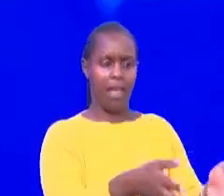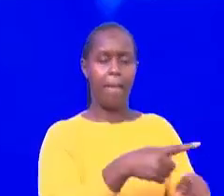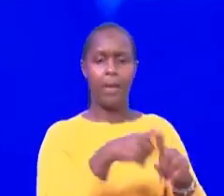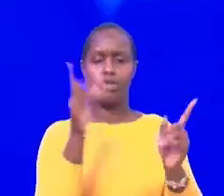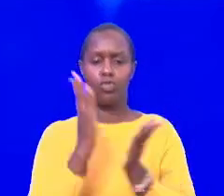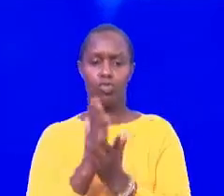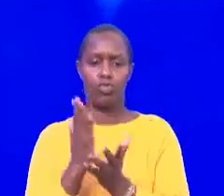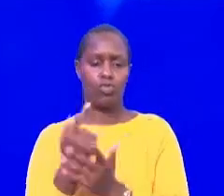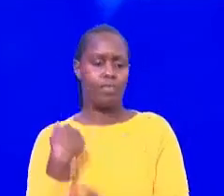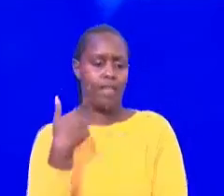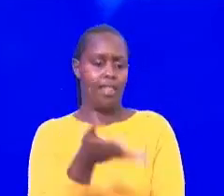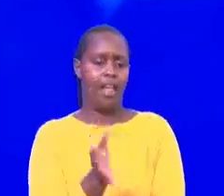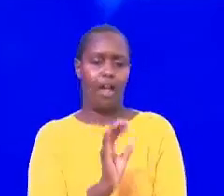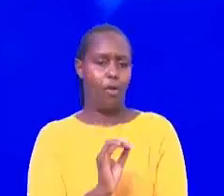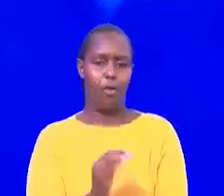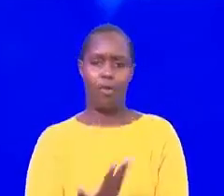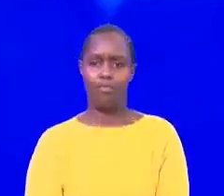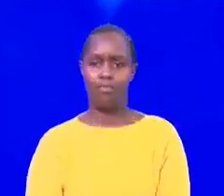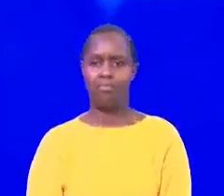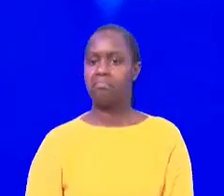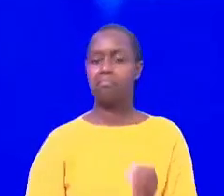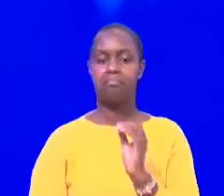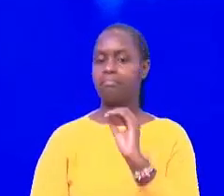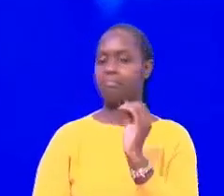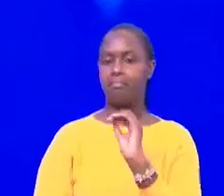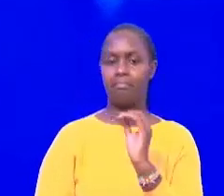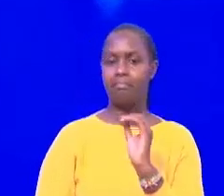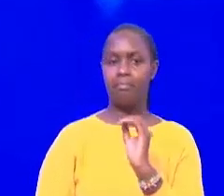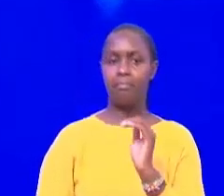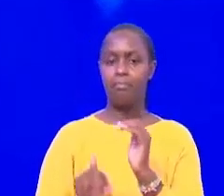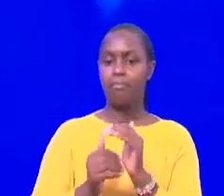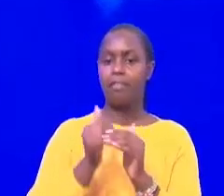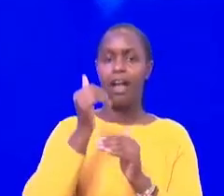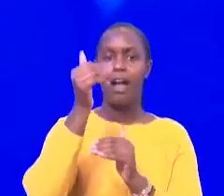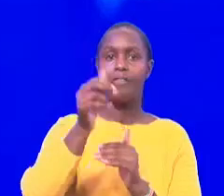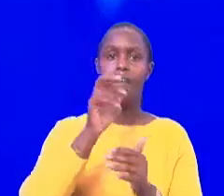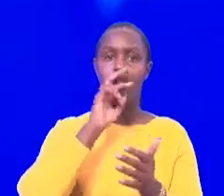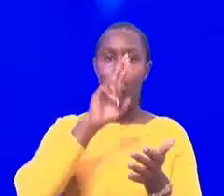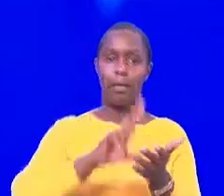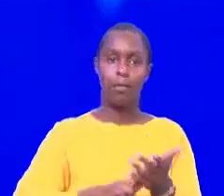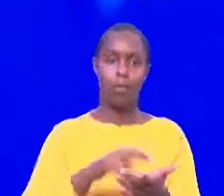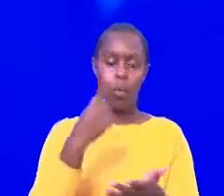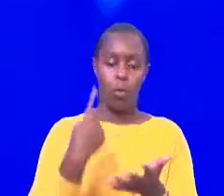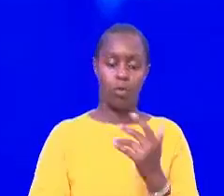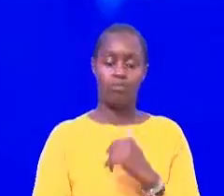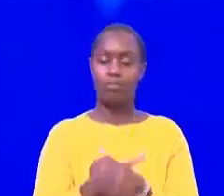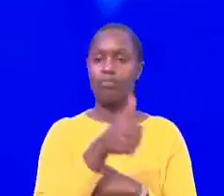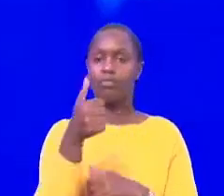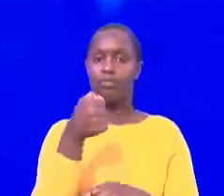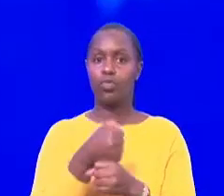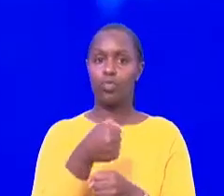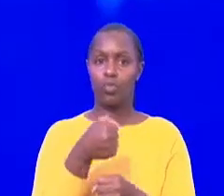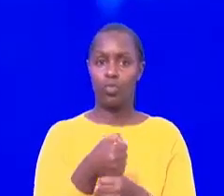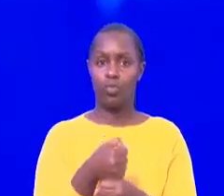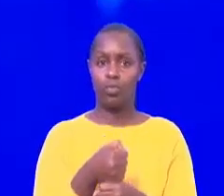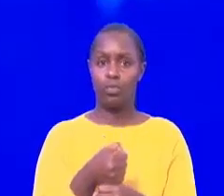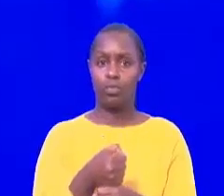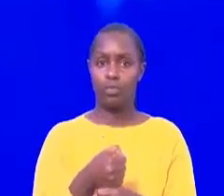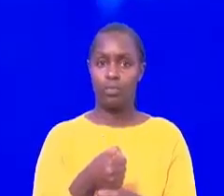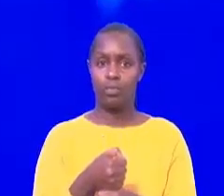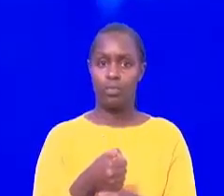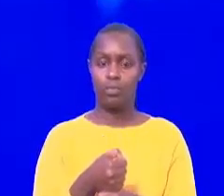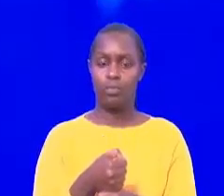I didn't. So after that report, what else did you do pertaining to this case?